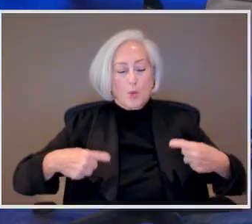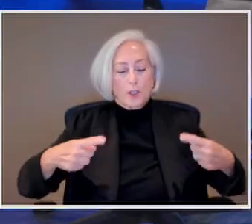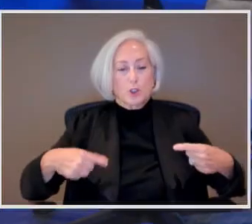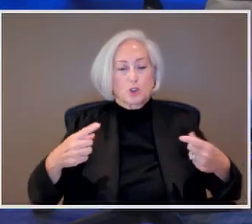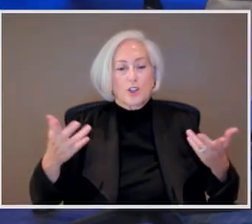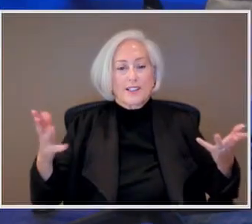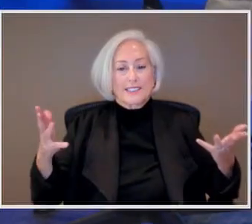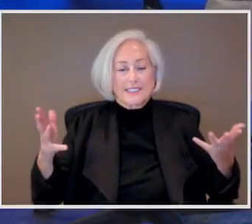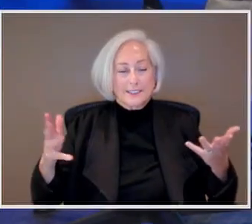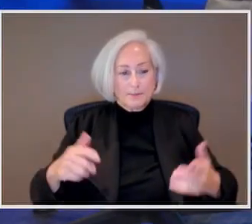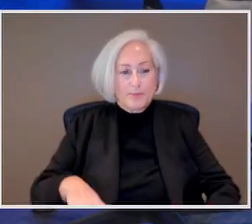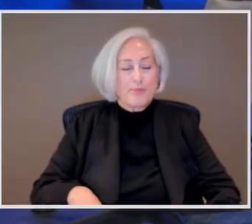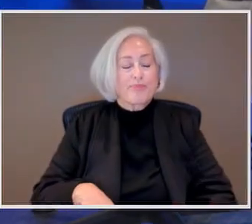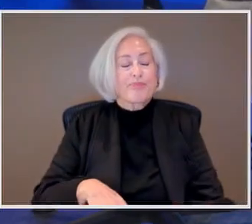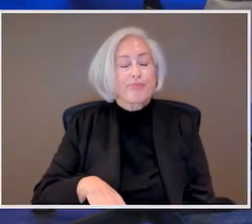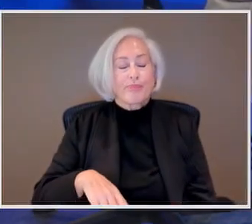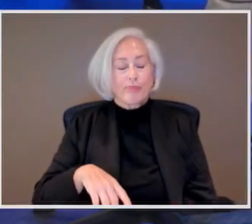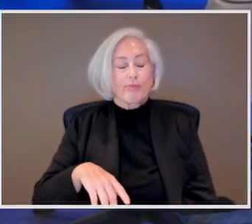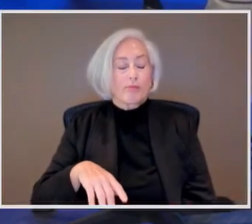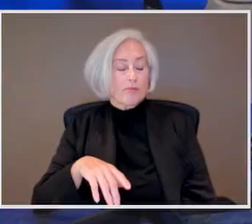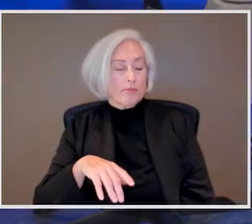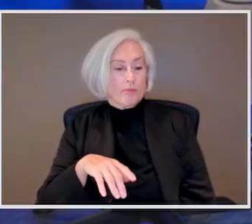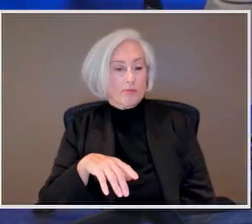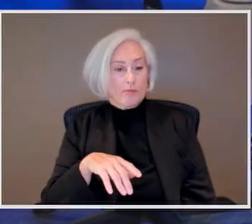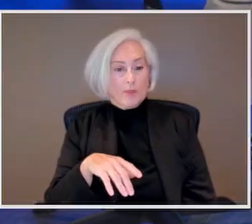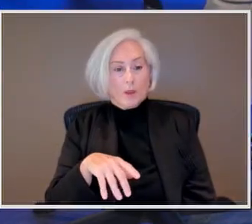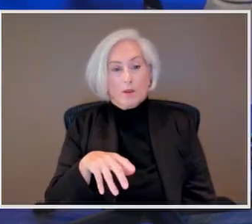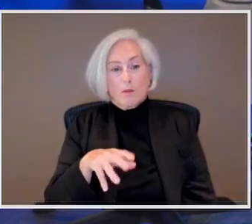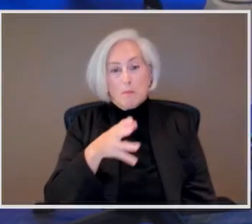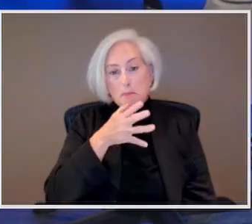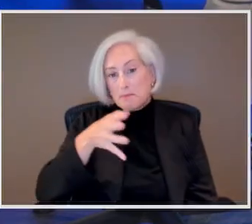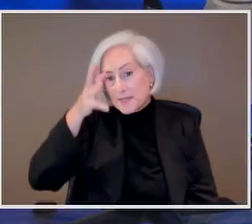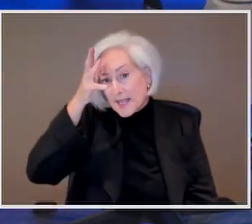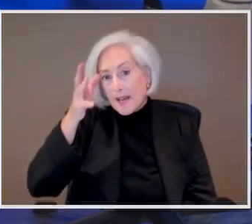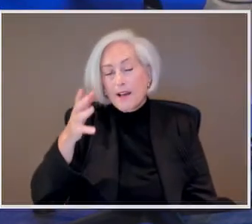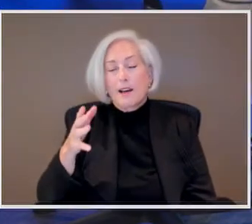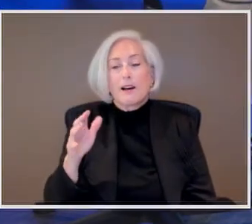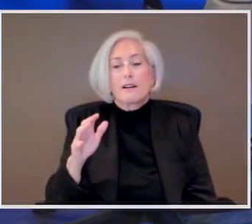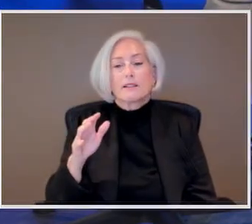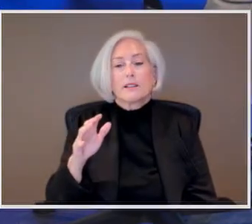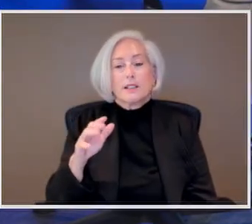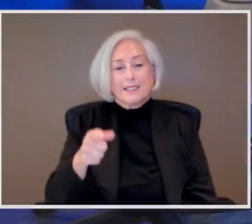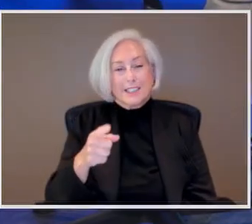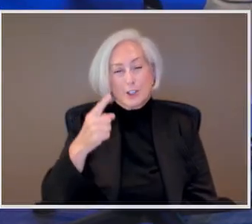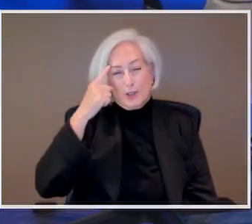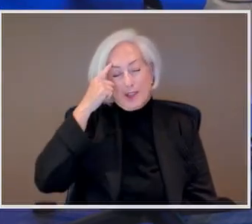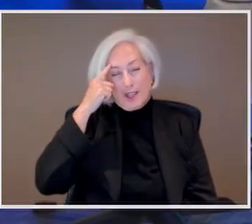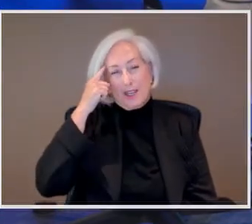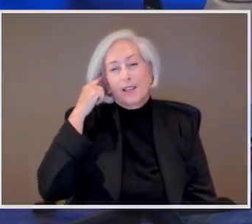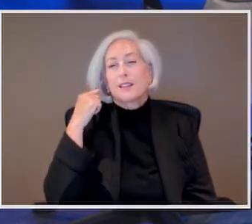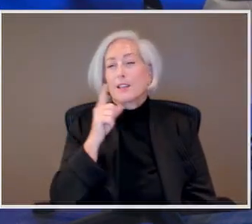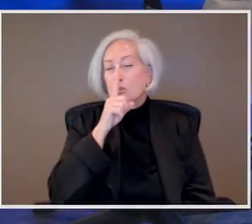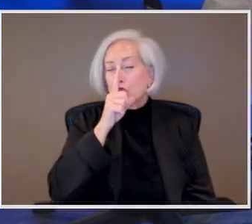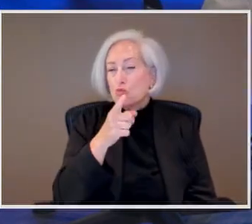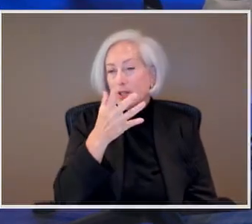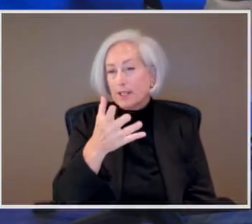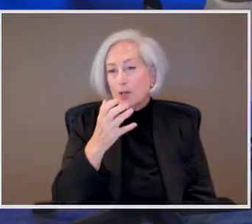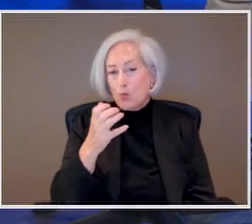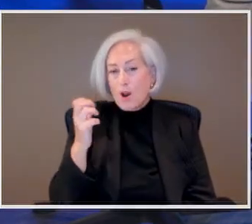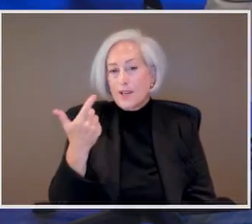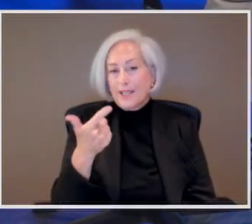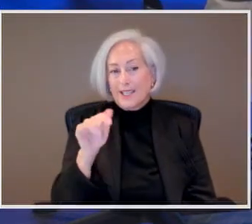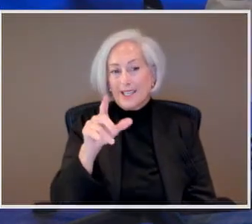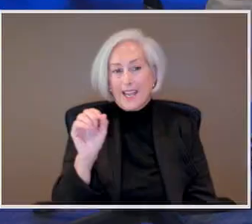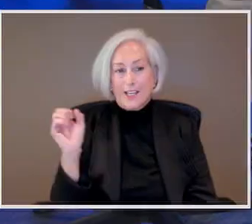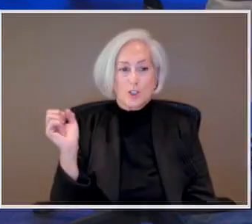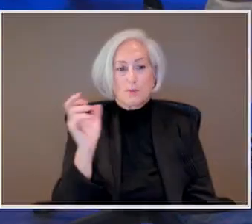Diana wants to know, Carrie or Chris, did you ever second guess whether you wanted Gage to go back to football? Be honest. It wasn't for